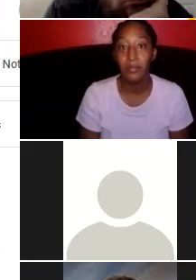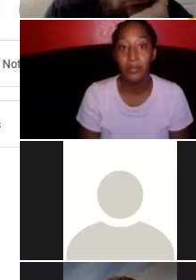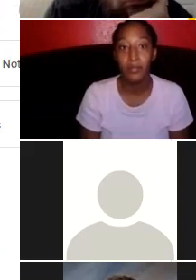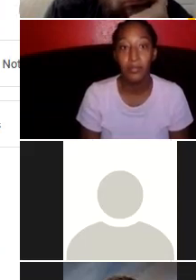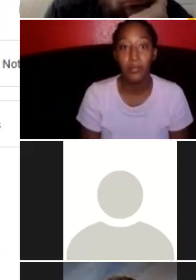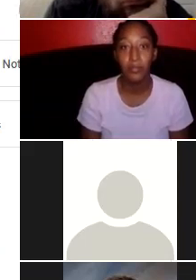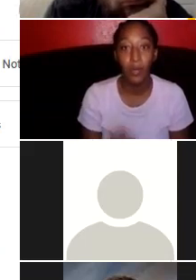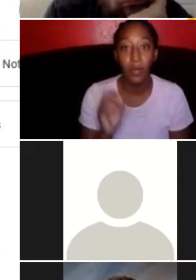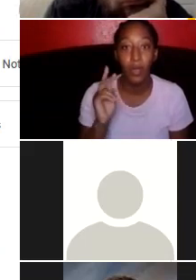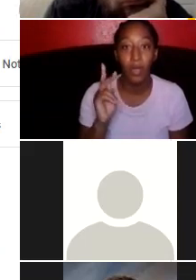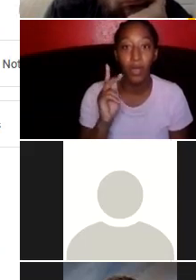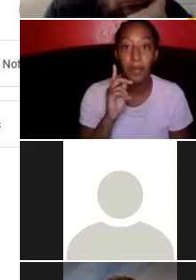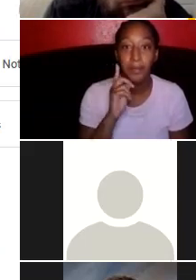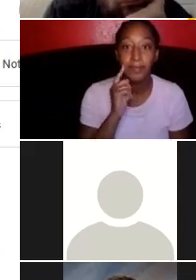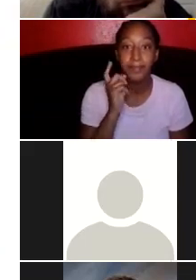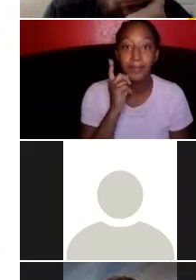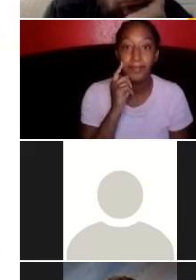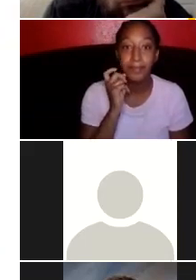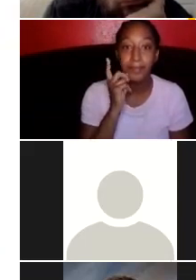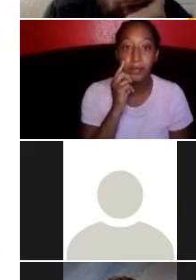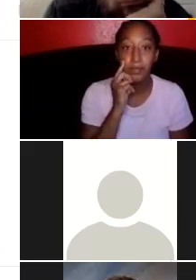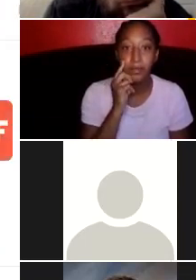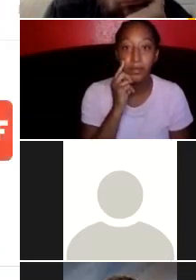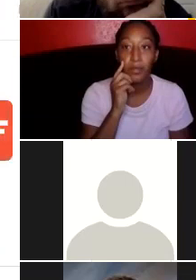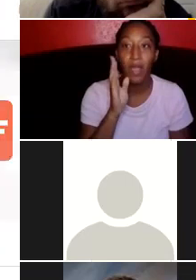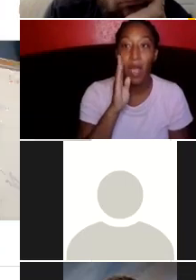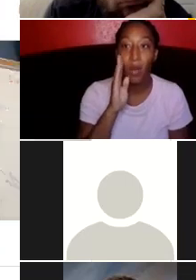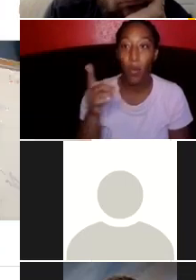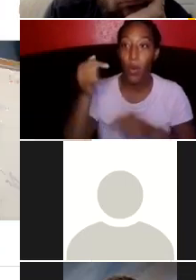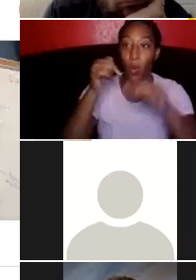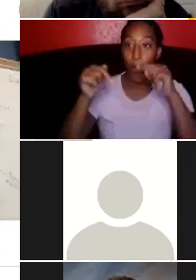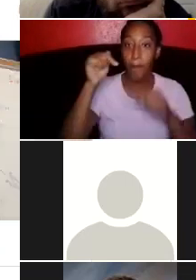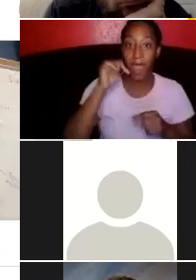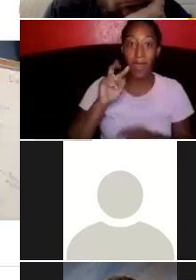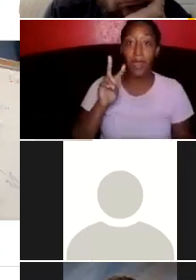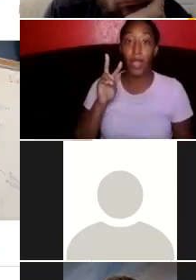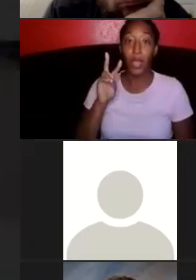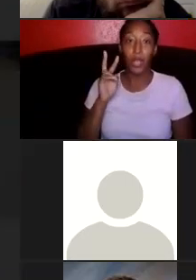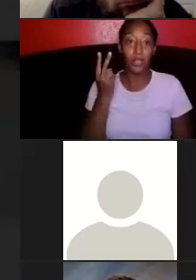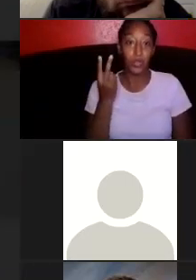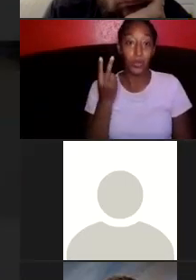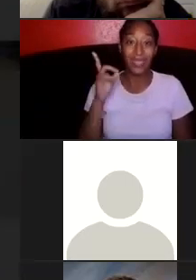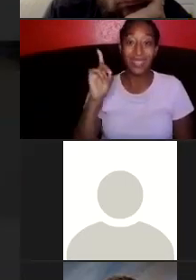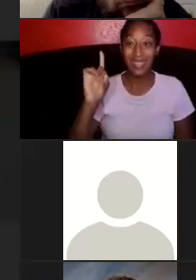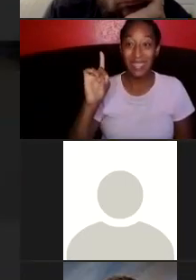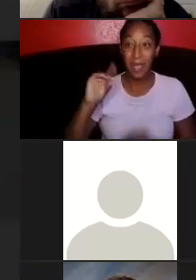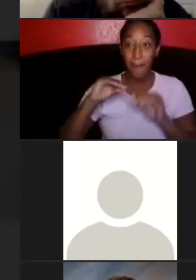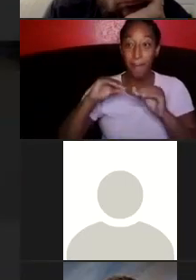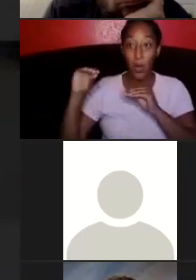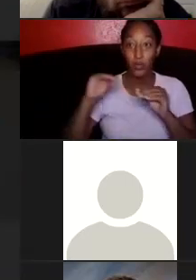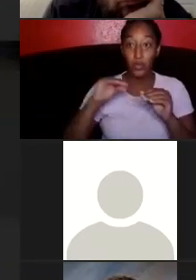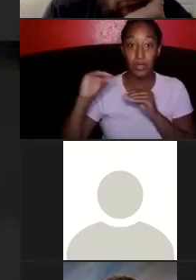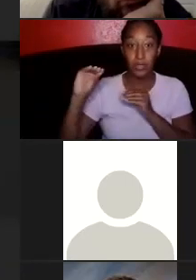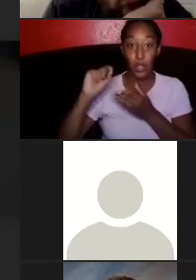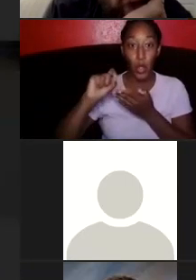Okay, and I'll go back into 2D motion notes, because